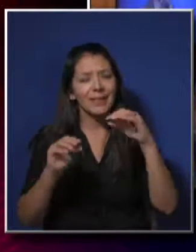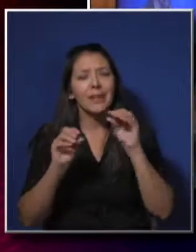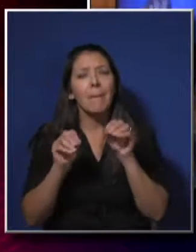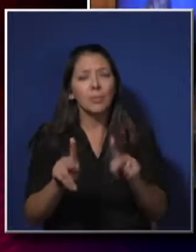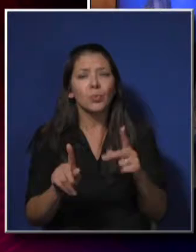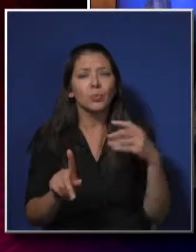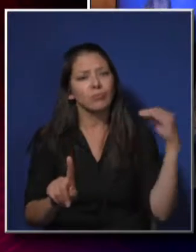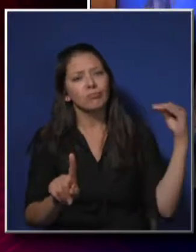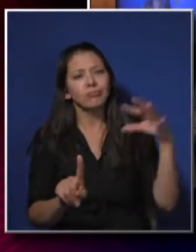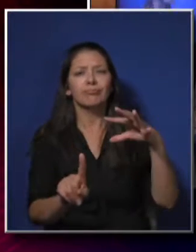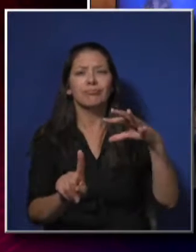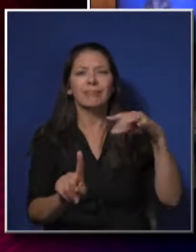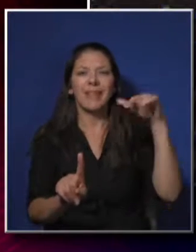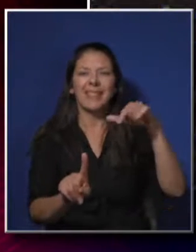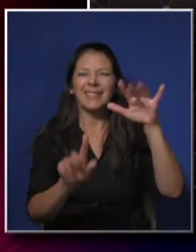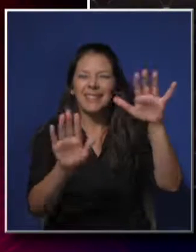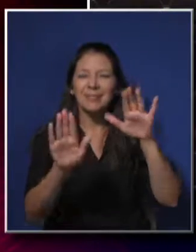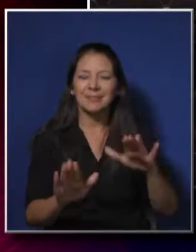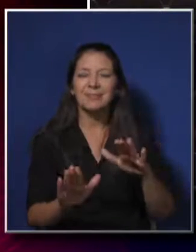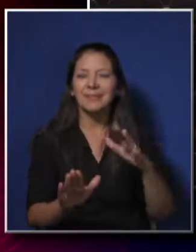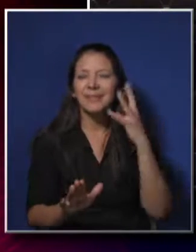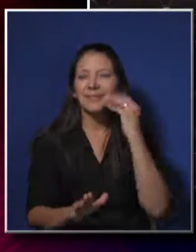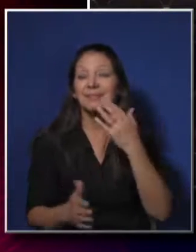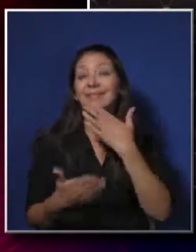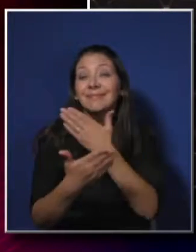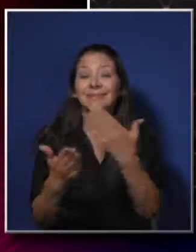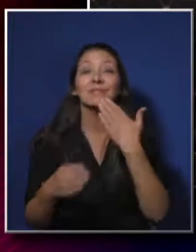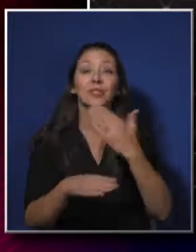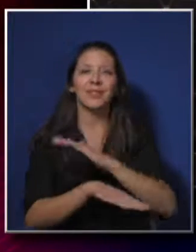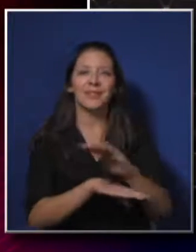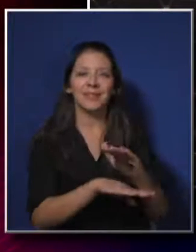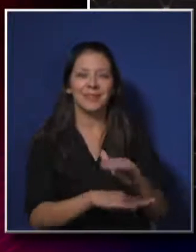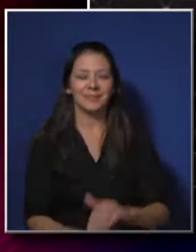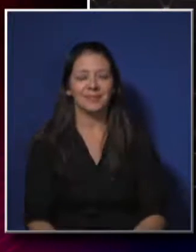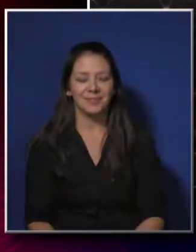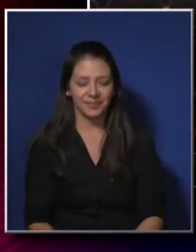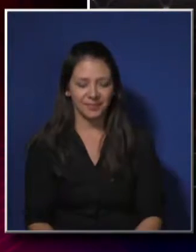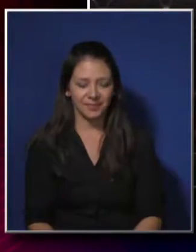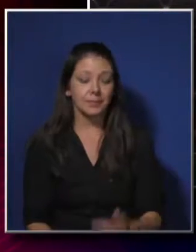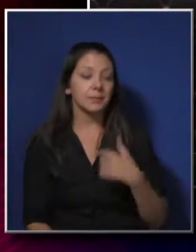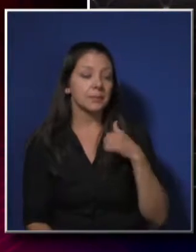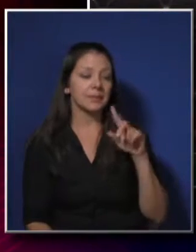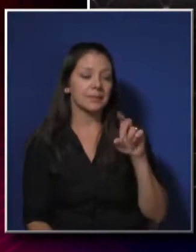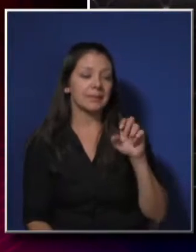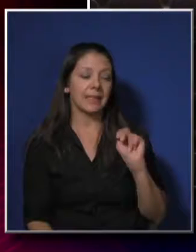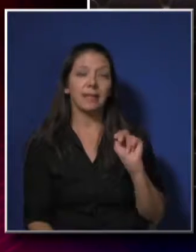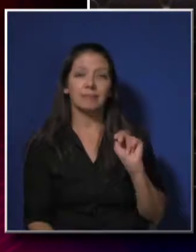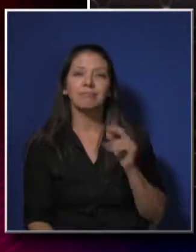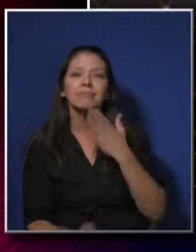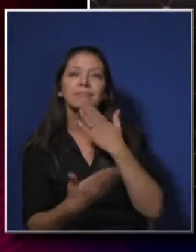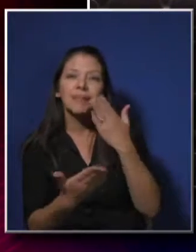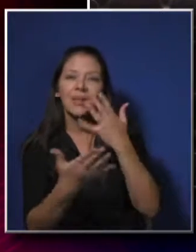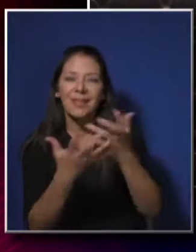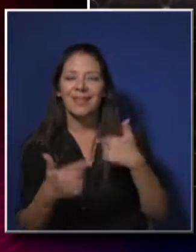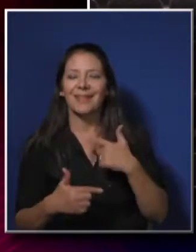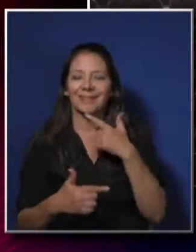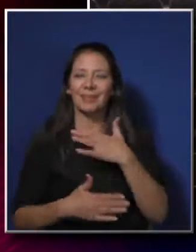amazing experience. Have a wonderful evening. This is Dean. Thank you very much. I appreciate it.